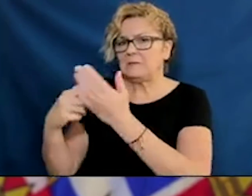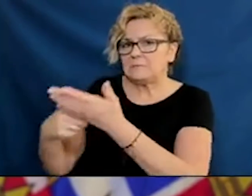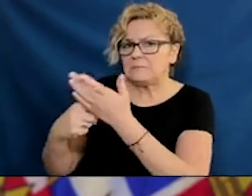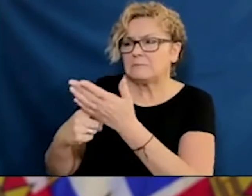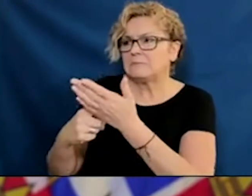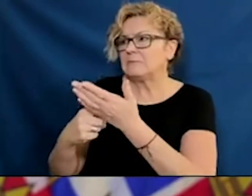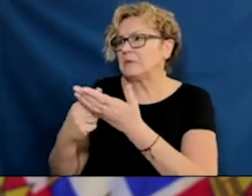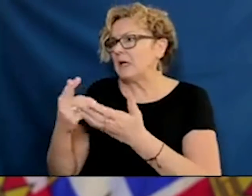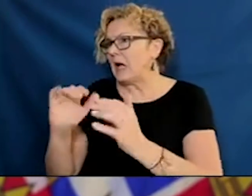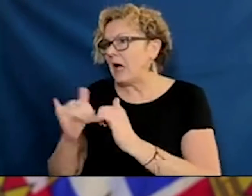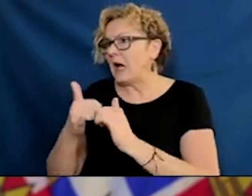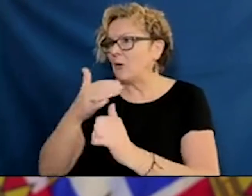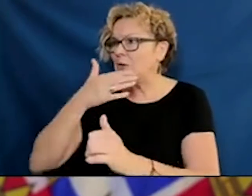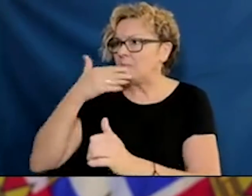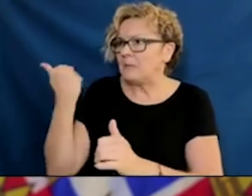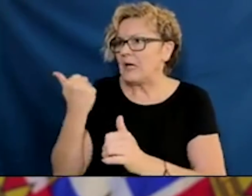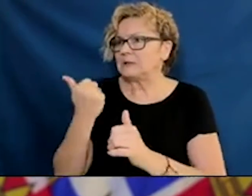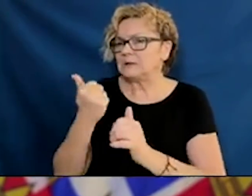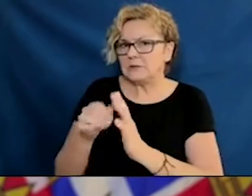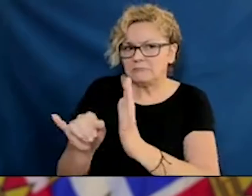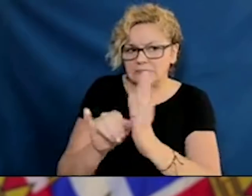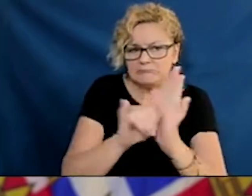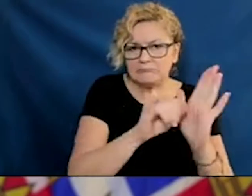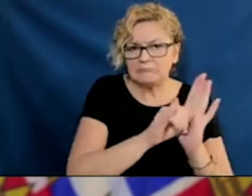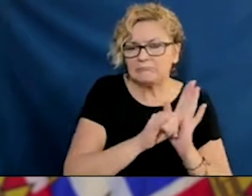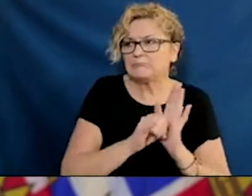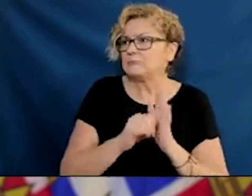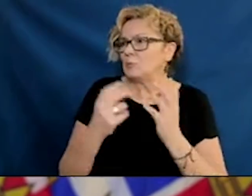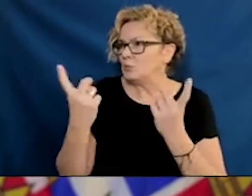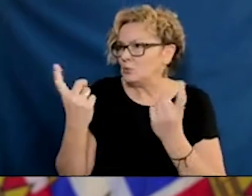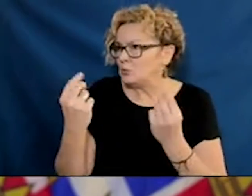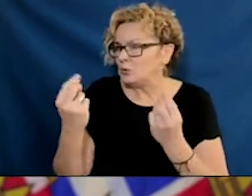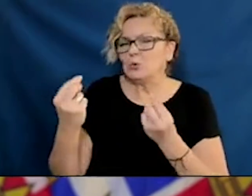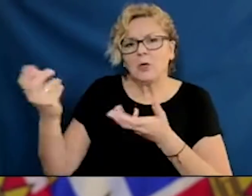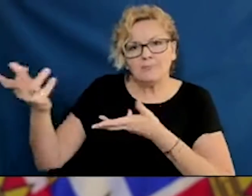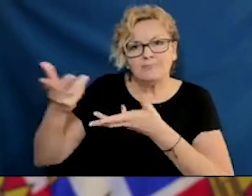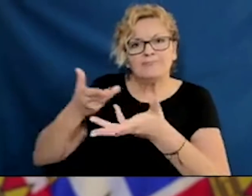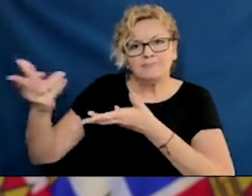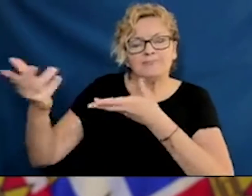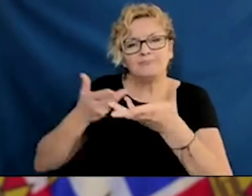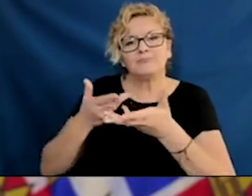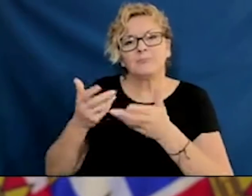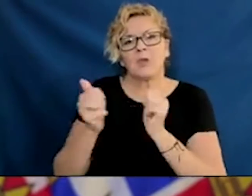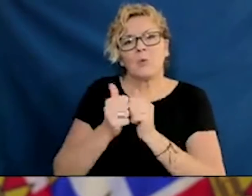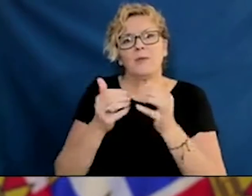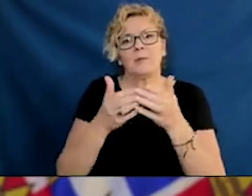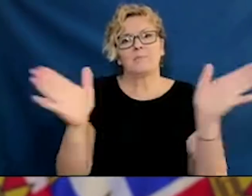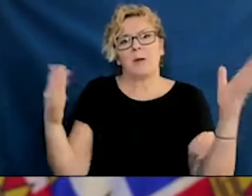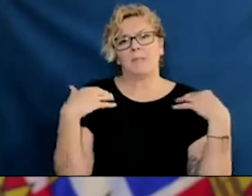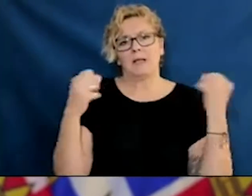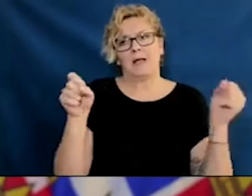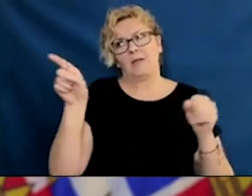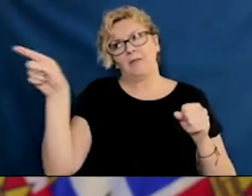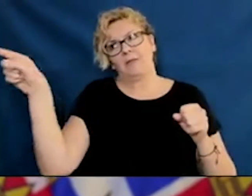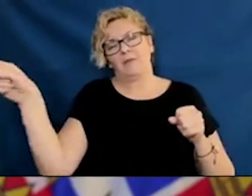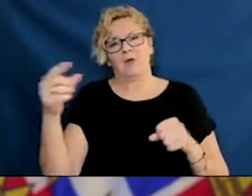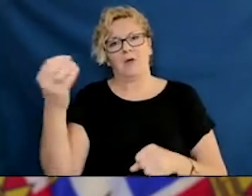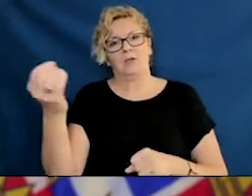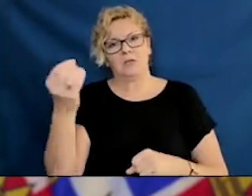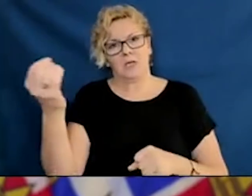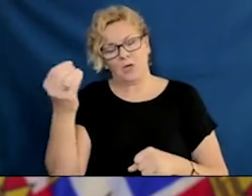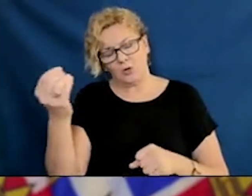well. But just to know that this is one of the things that is factoring in to all of the decisions that we